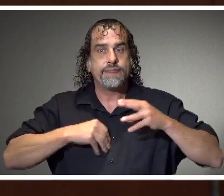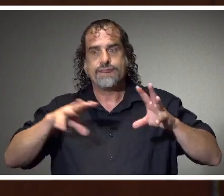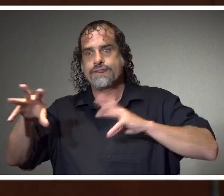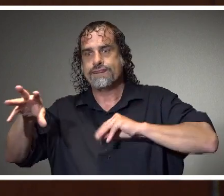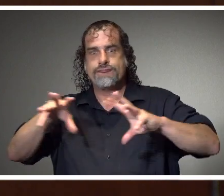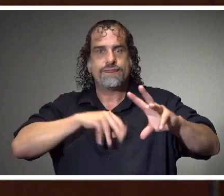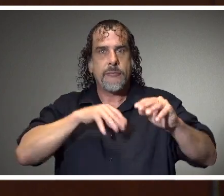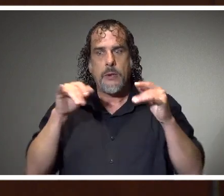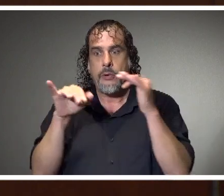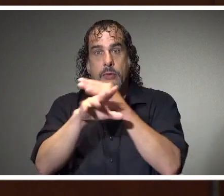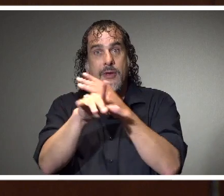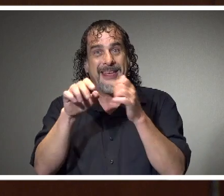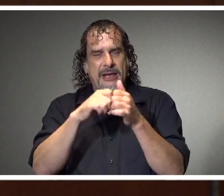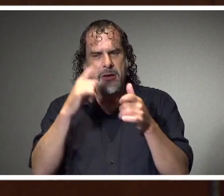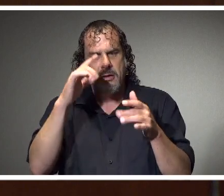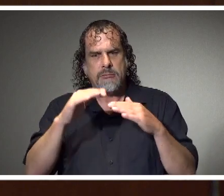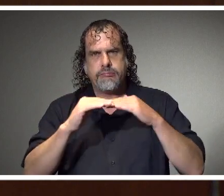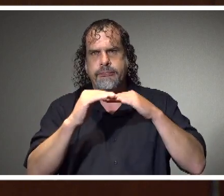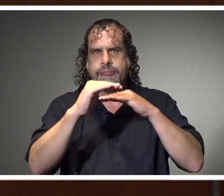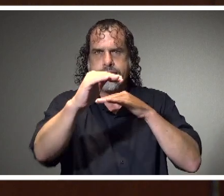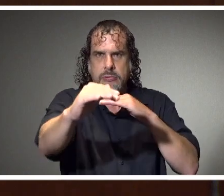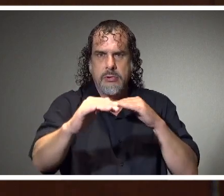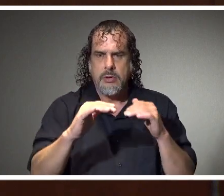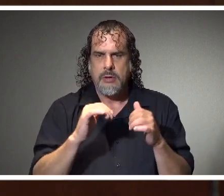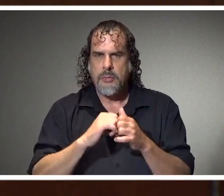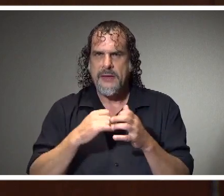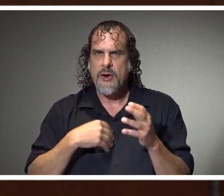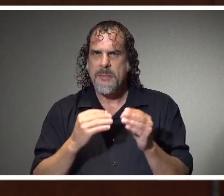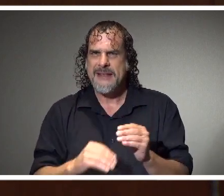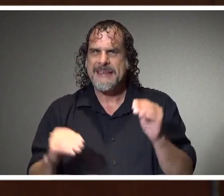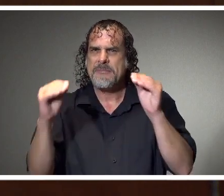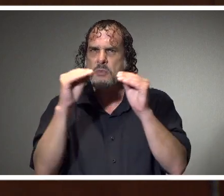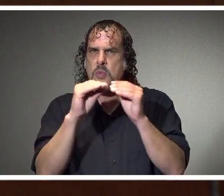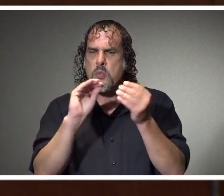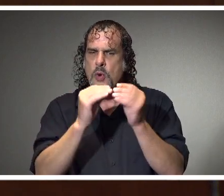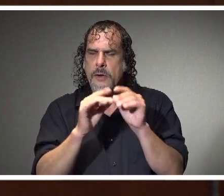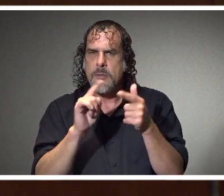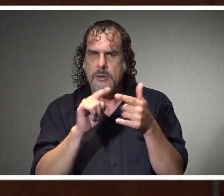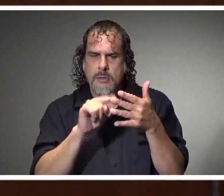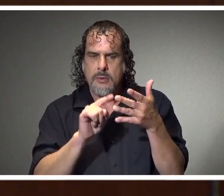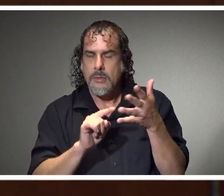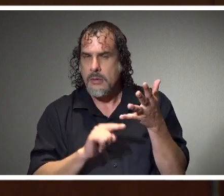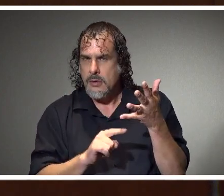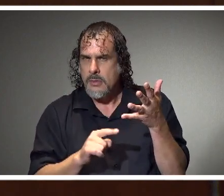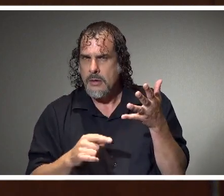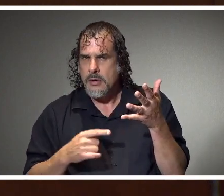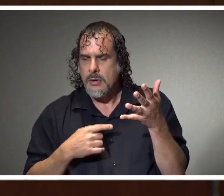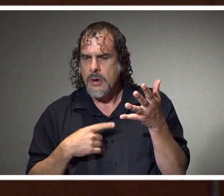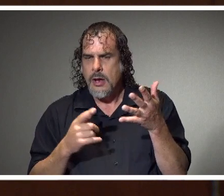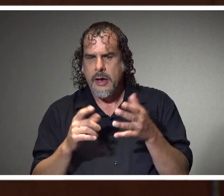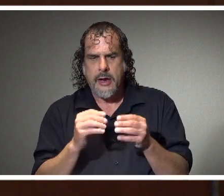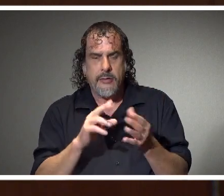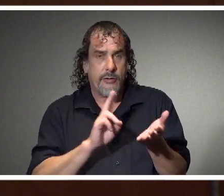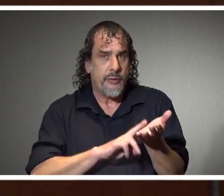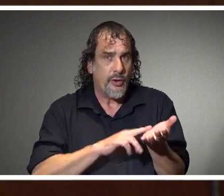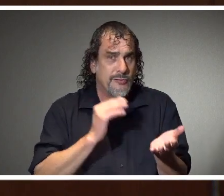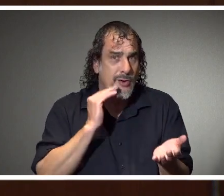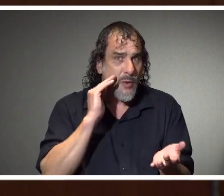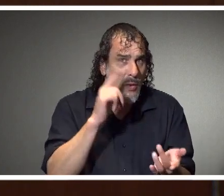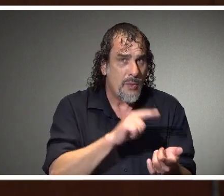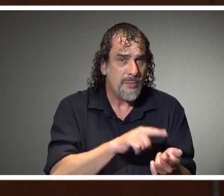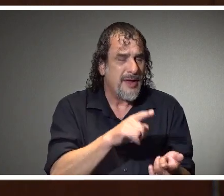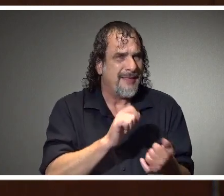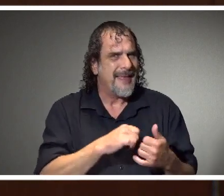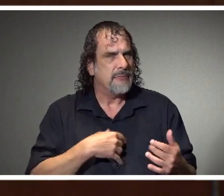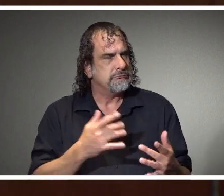that have been very important to our current cases. One of them is obviously outbreaks in long-term care settings and nursing homes, and